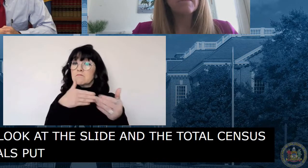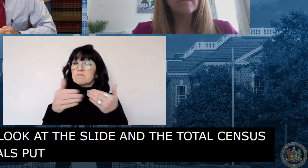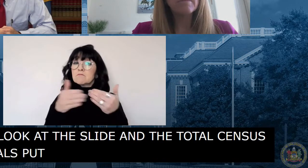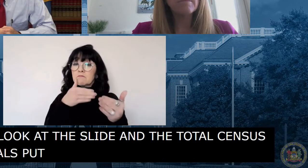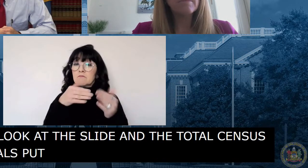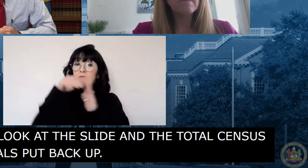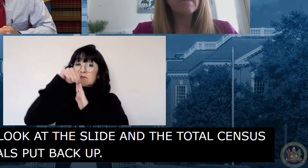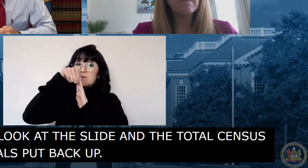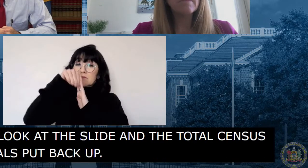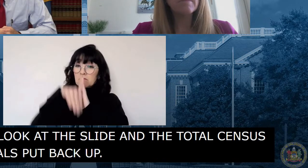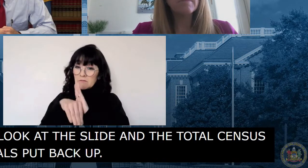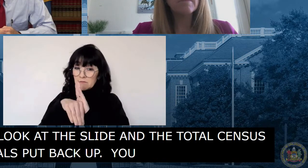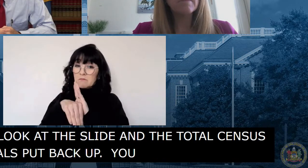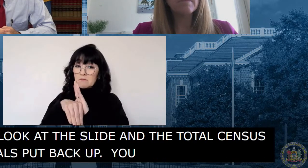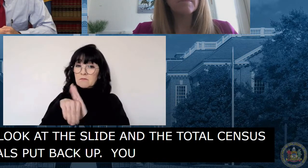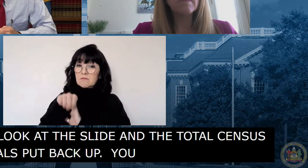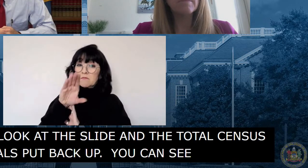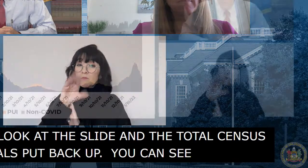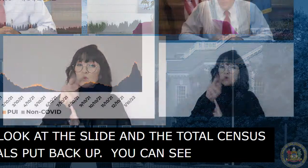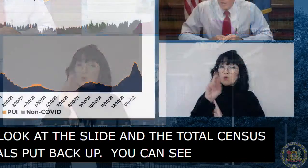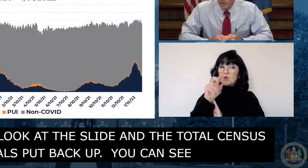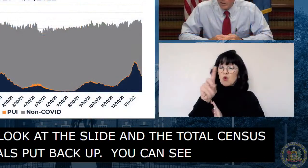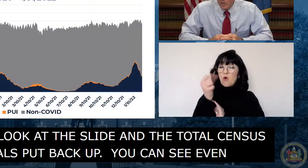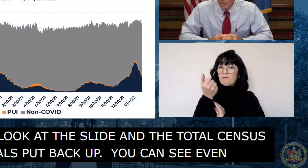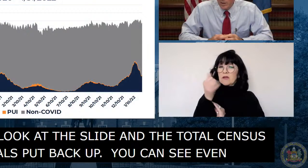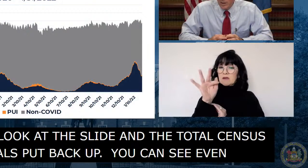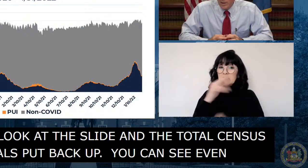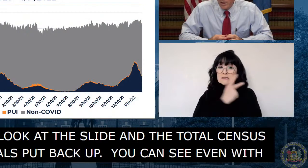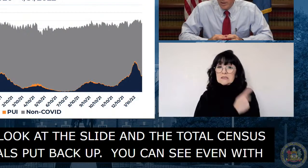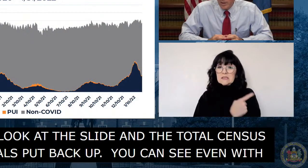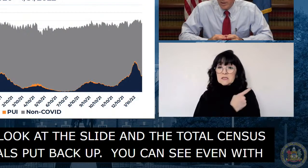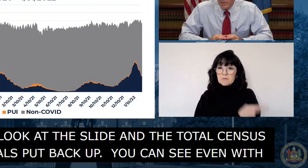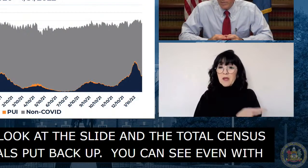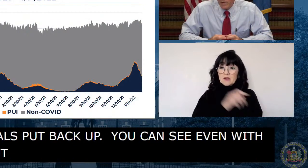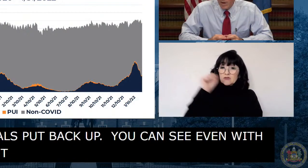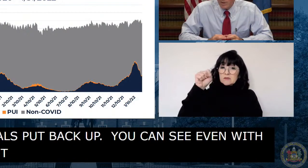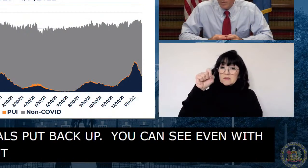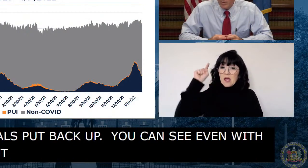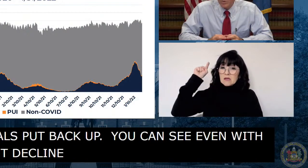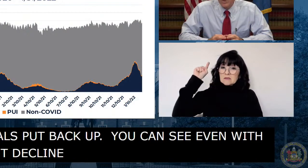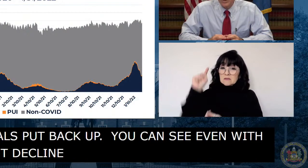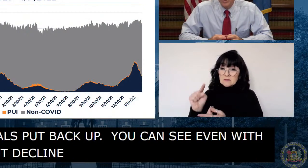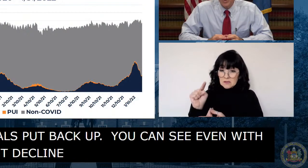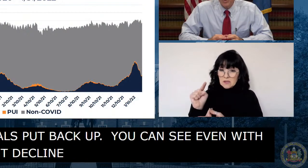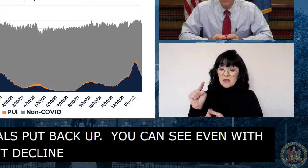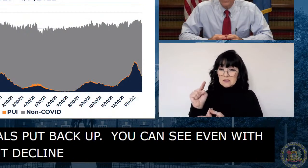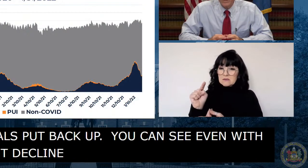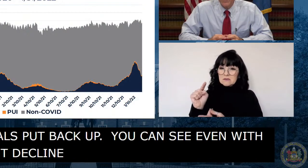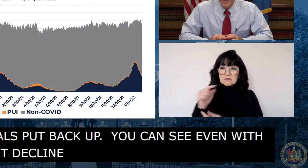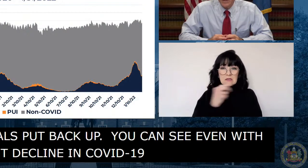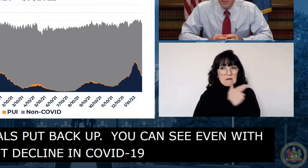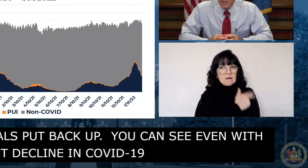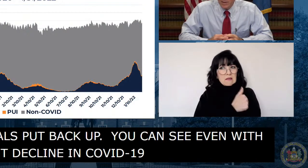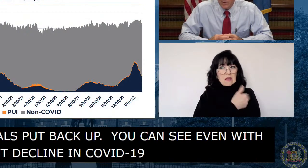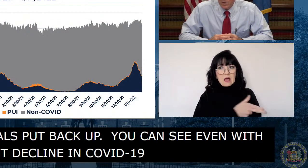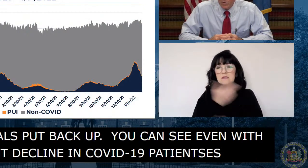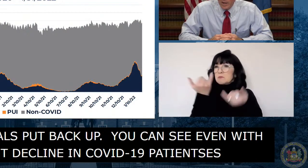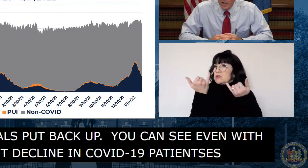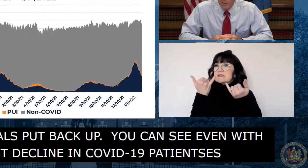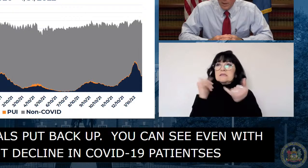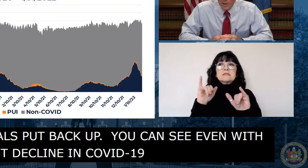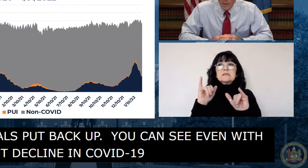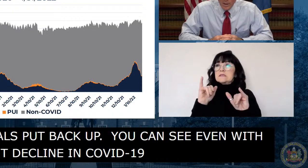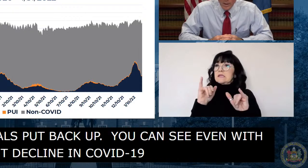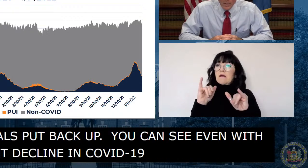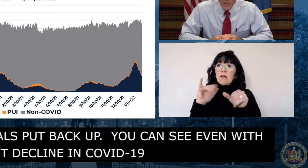in COVID-19 patients, the hospitals are still over capacity. That's the